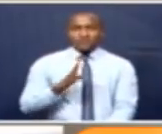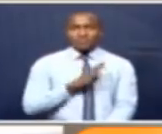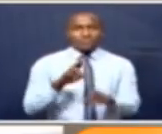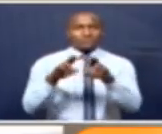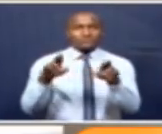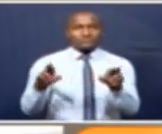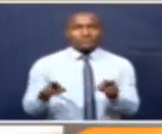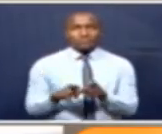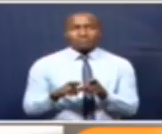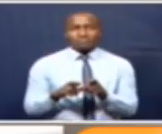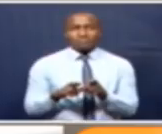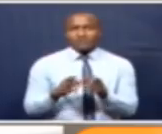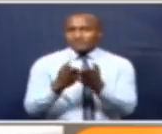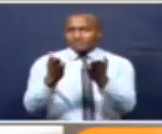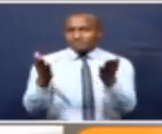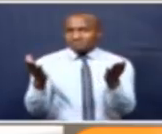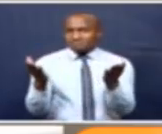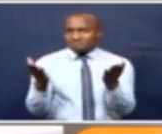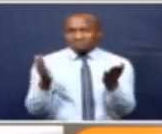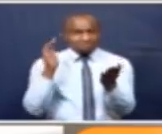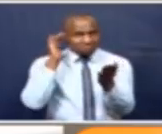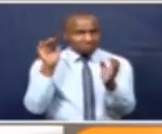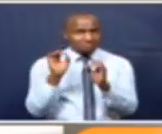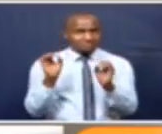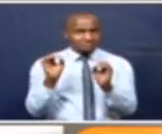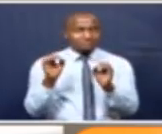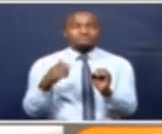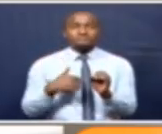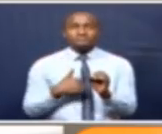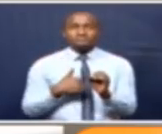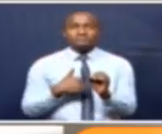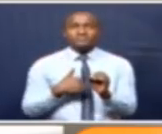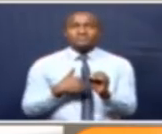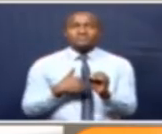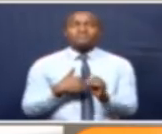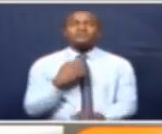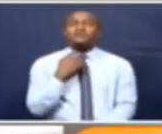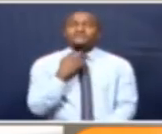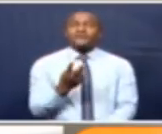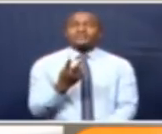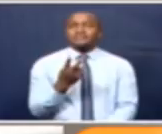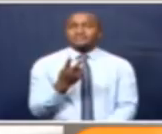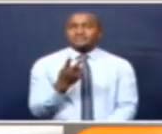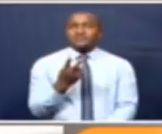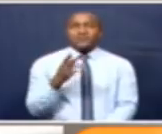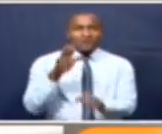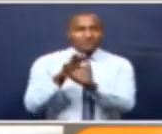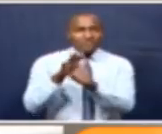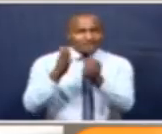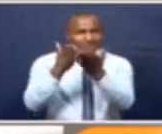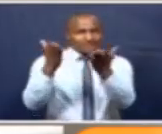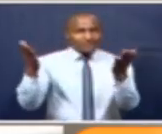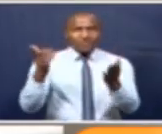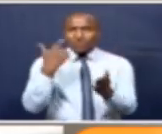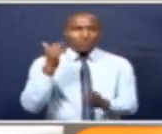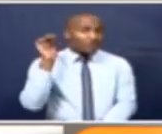any difference, any significant difference, to be the voice of those many, many, many staff in the field who have written to me